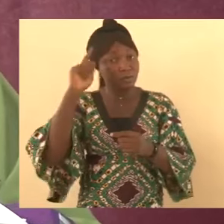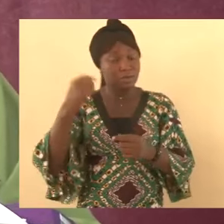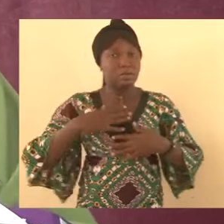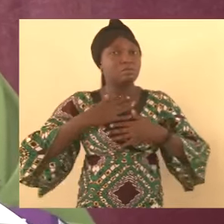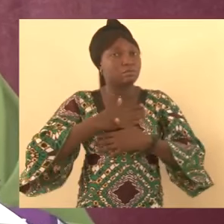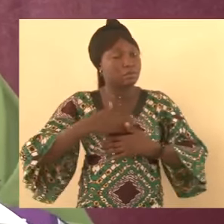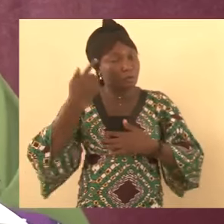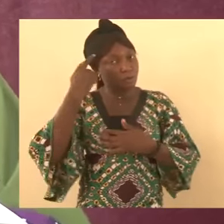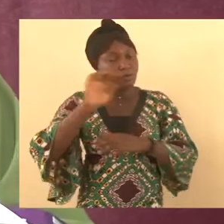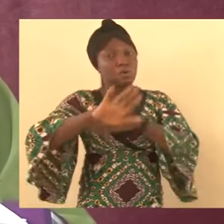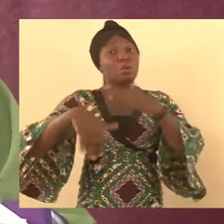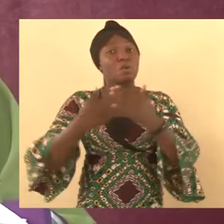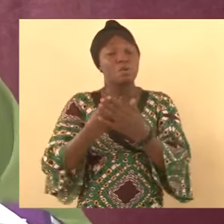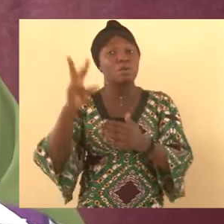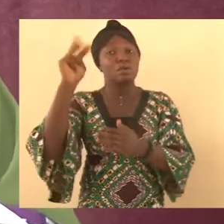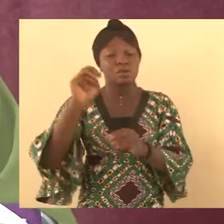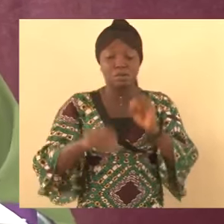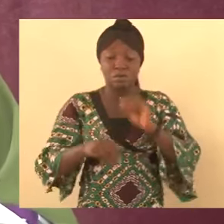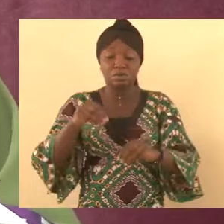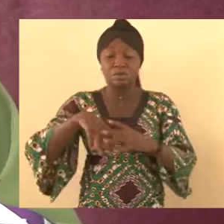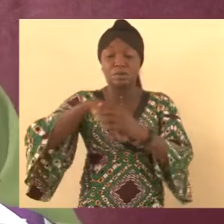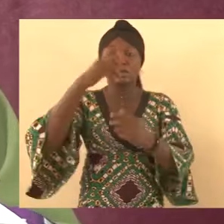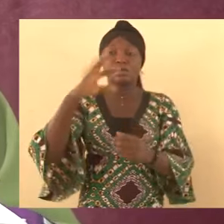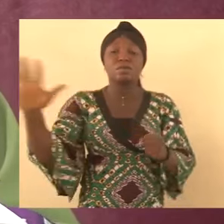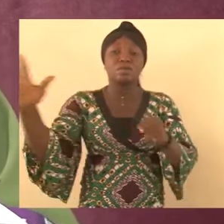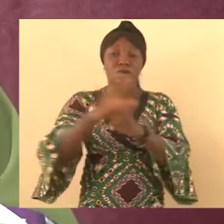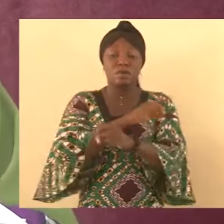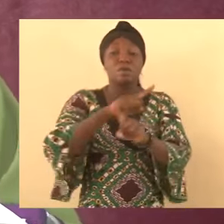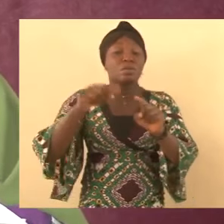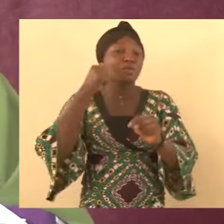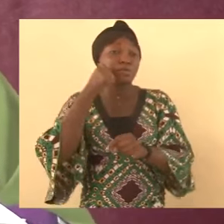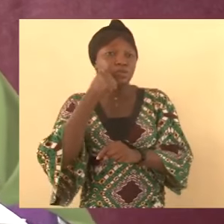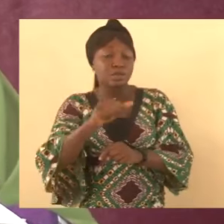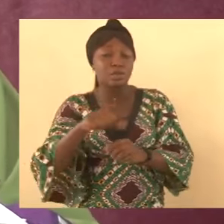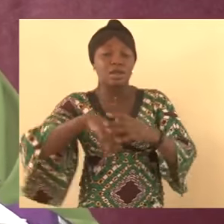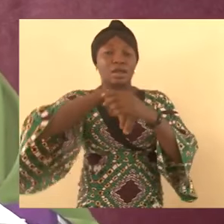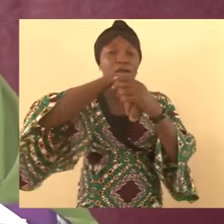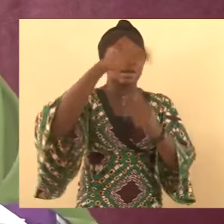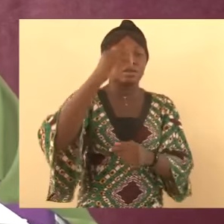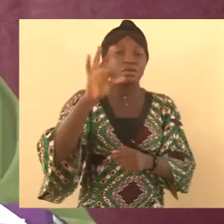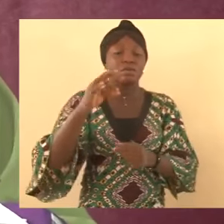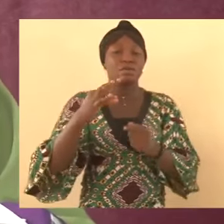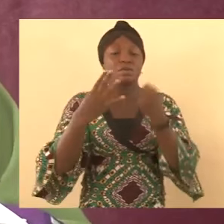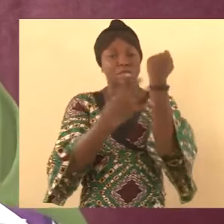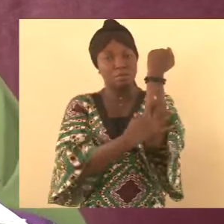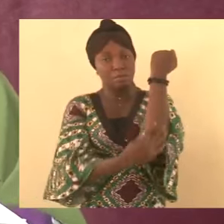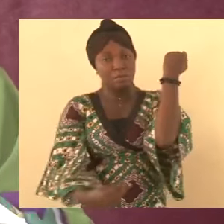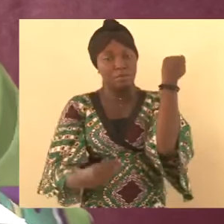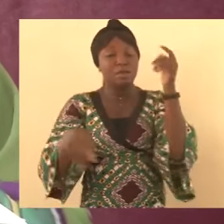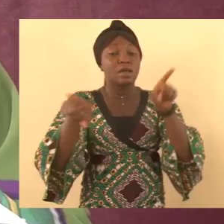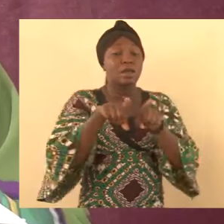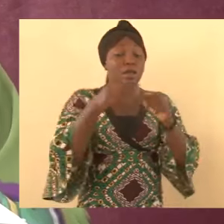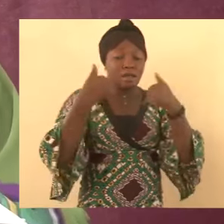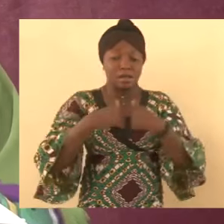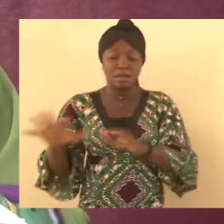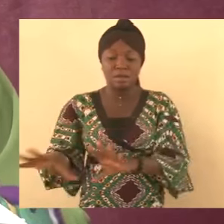For they all contributed out of their abundance, but she, out of her poverty,